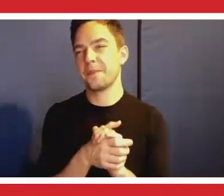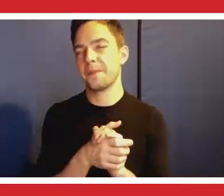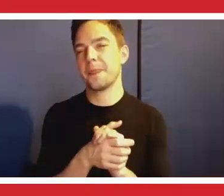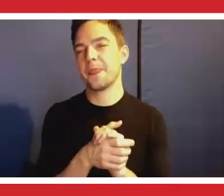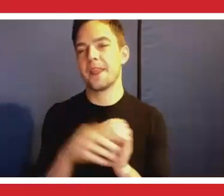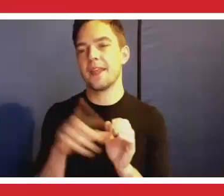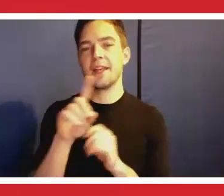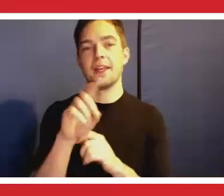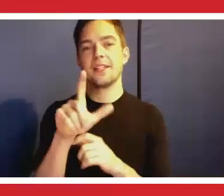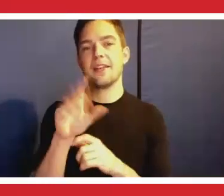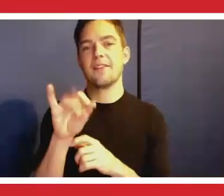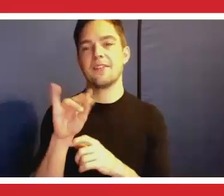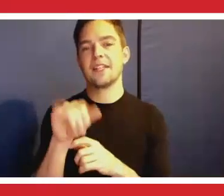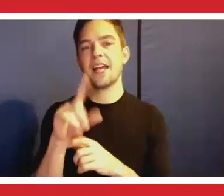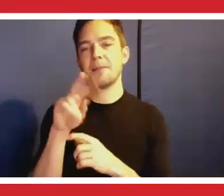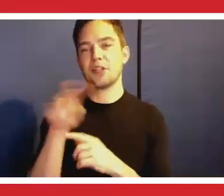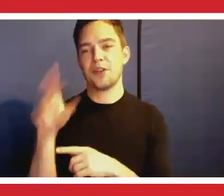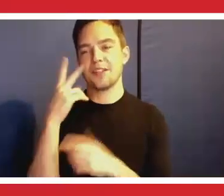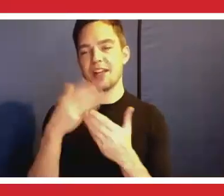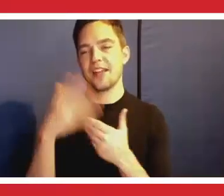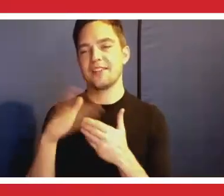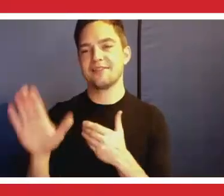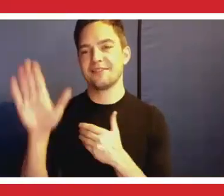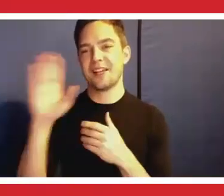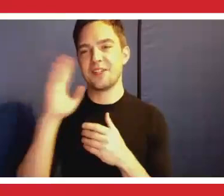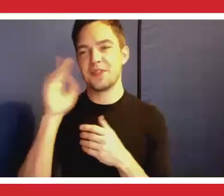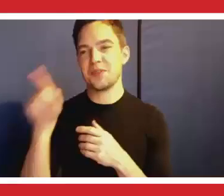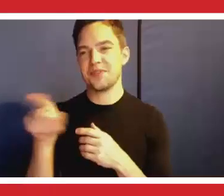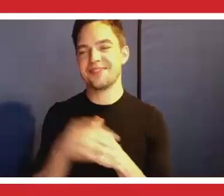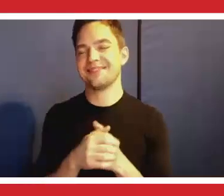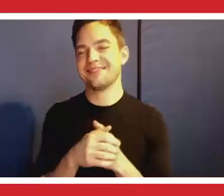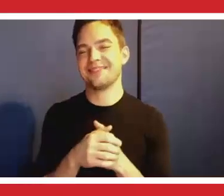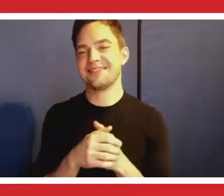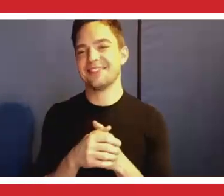Delphina, I'm looking at you. Yes, I saw that hand going up. I knew it would come up.